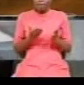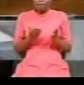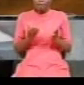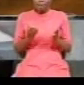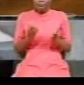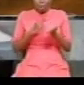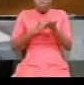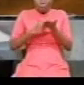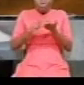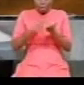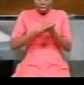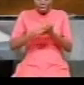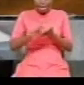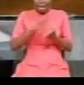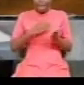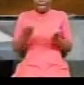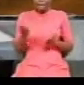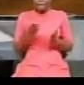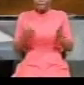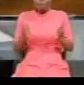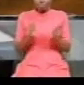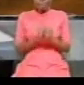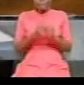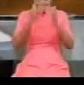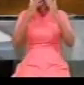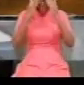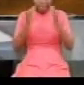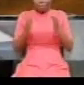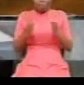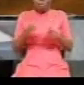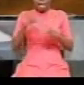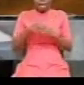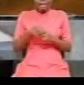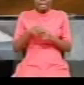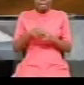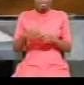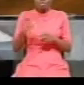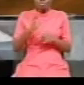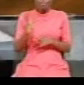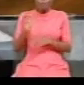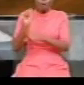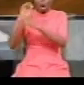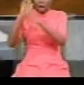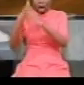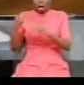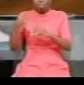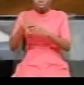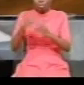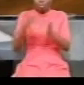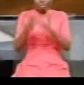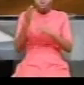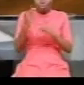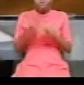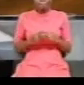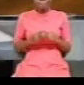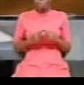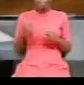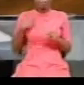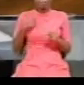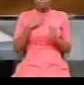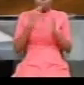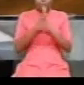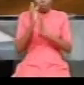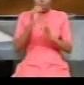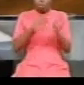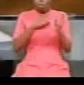holily and serve with determination in your vineyard. In Jesus' name, we pray, oh